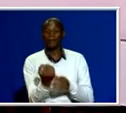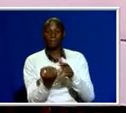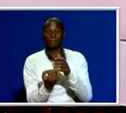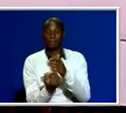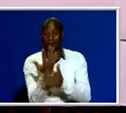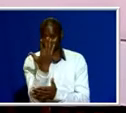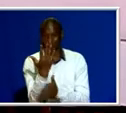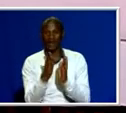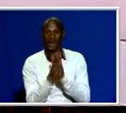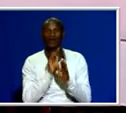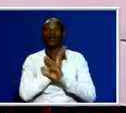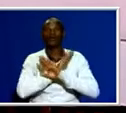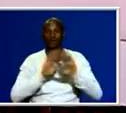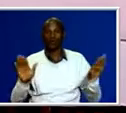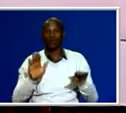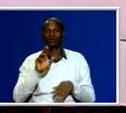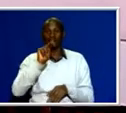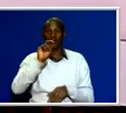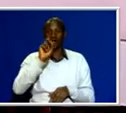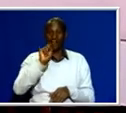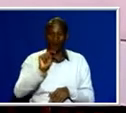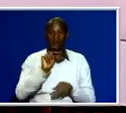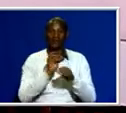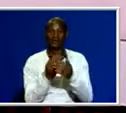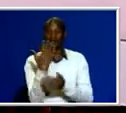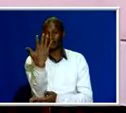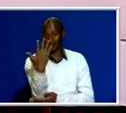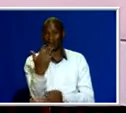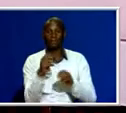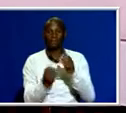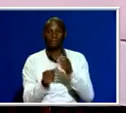plants. You also further went ahead and looked at